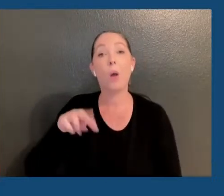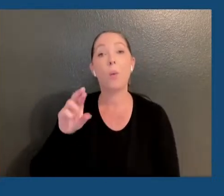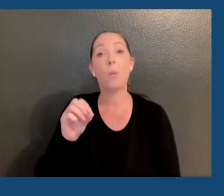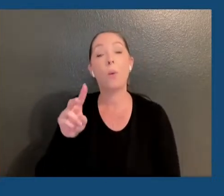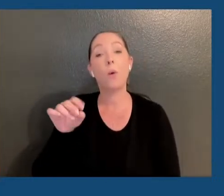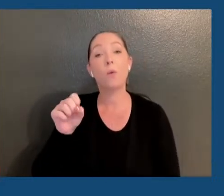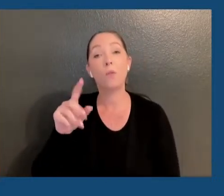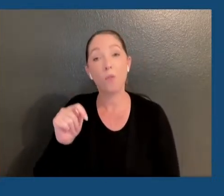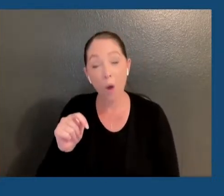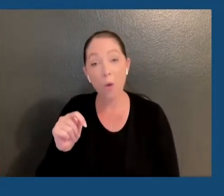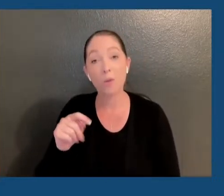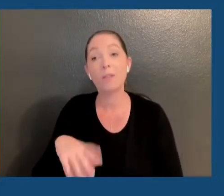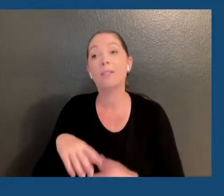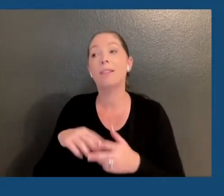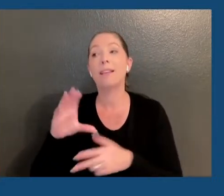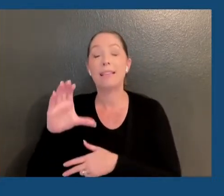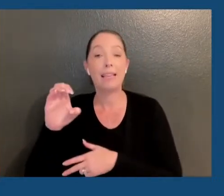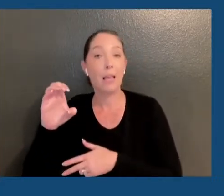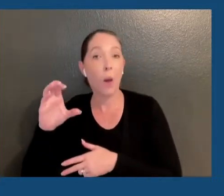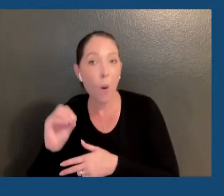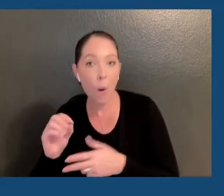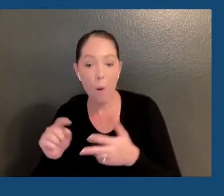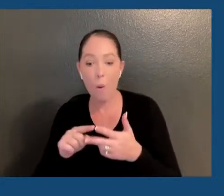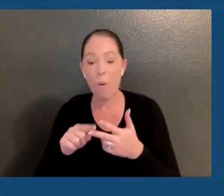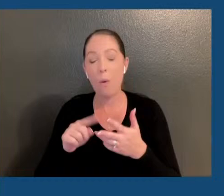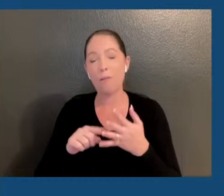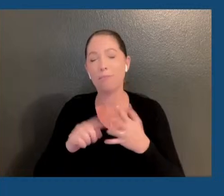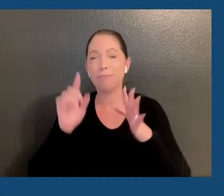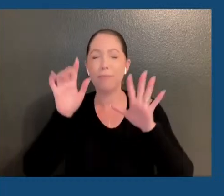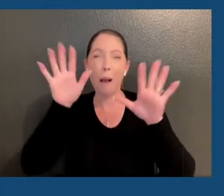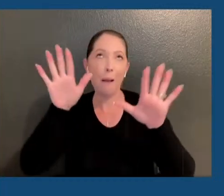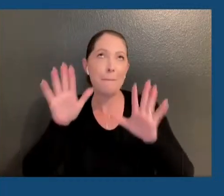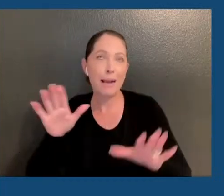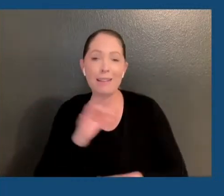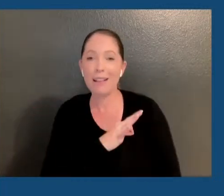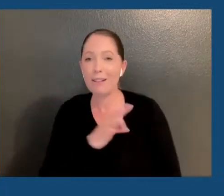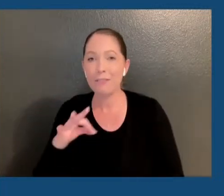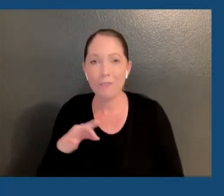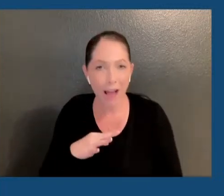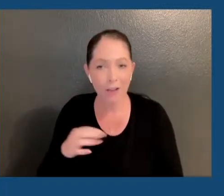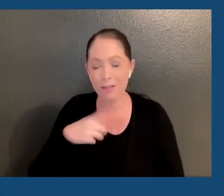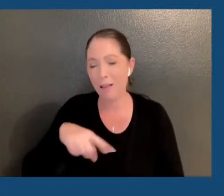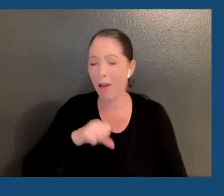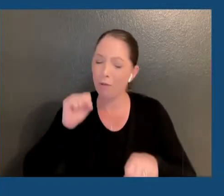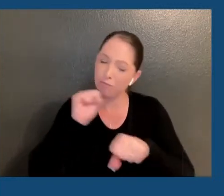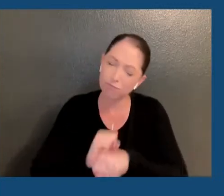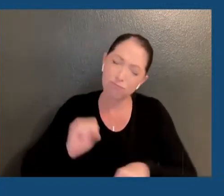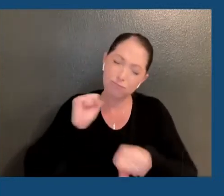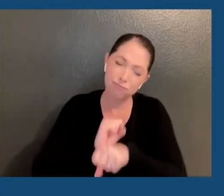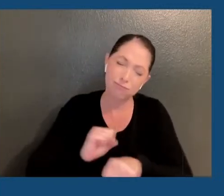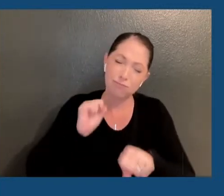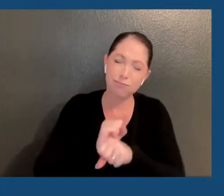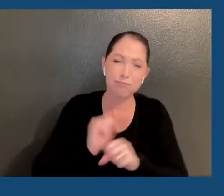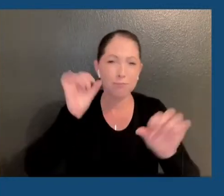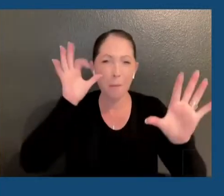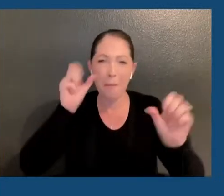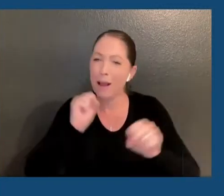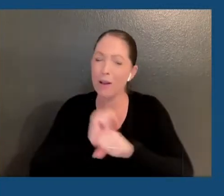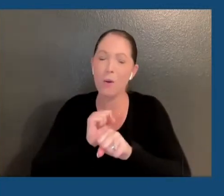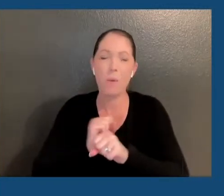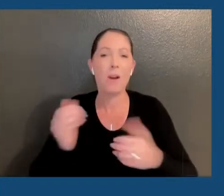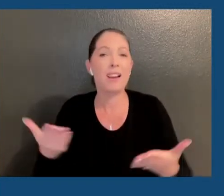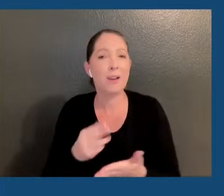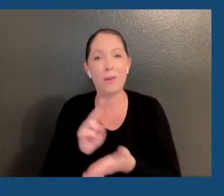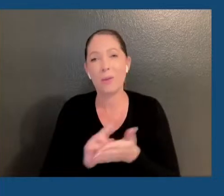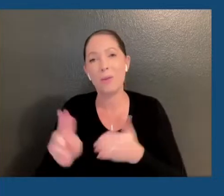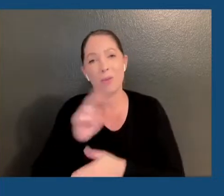Foreman, and the amazing faculty that do extraordinary work here at the University at Albany, among